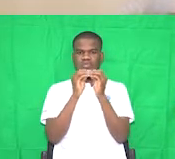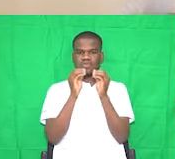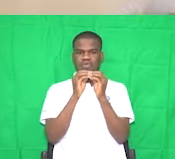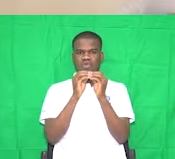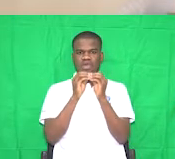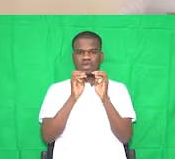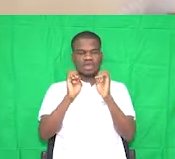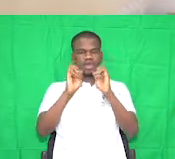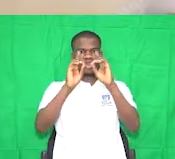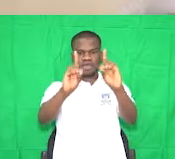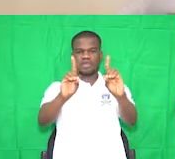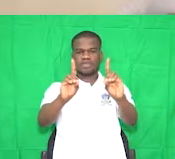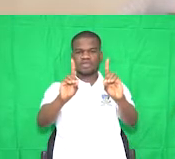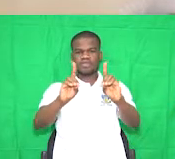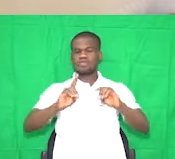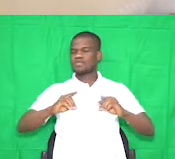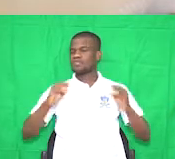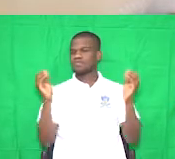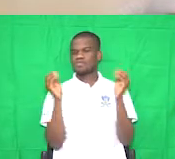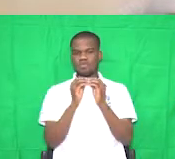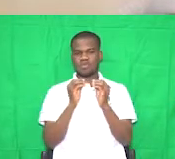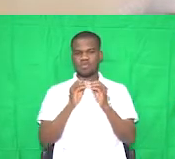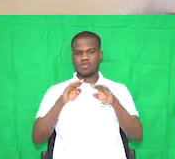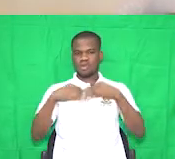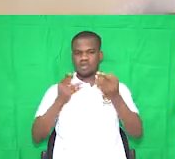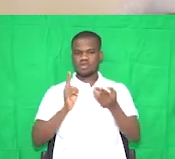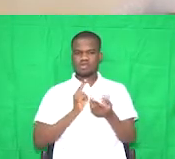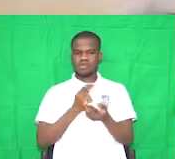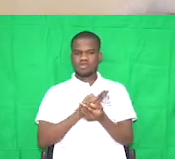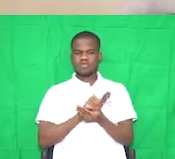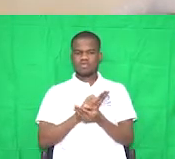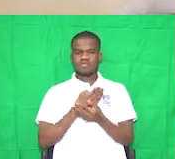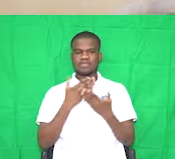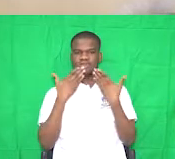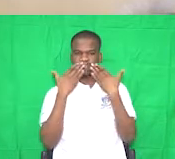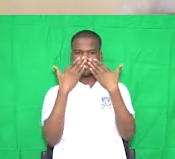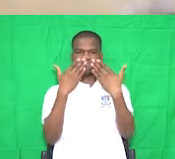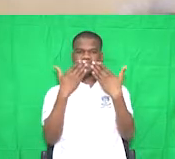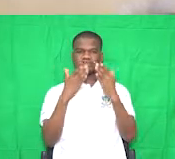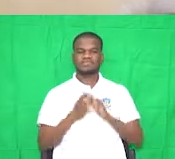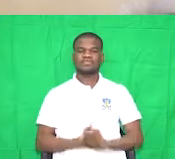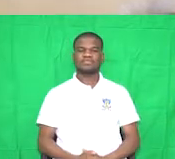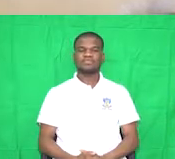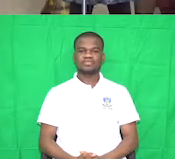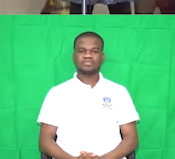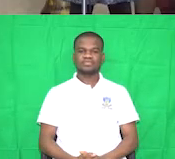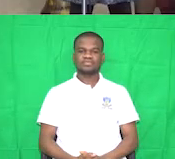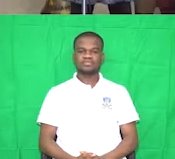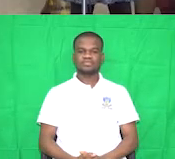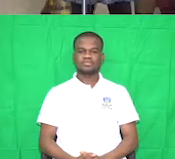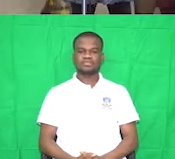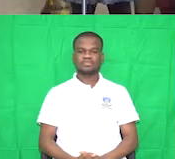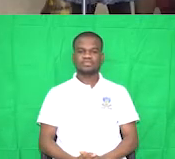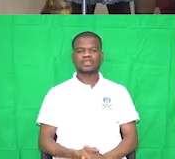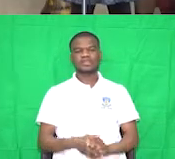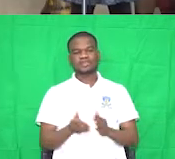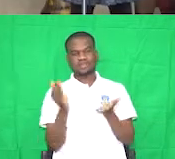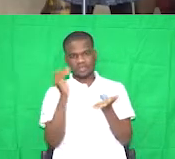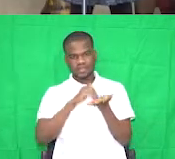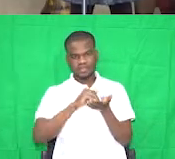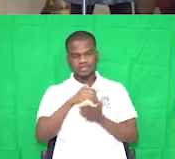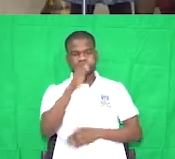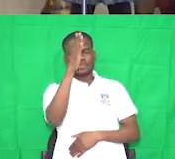wonderful education. From your daughter, Angel Oyebunsi. Thank you. Dear Mom and